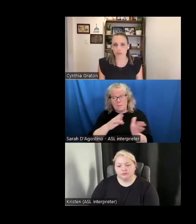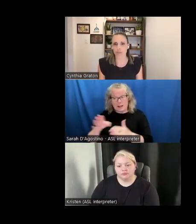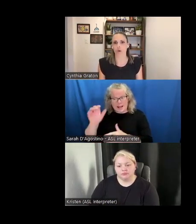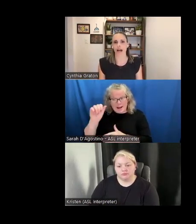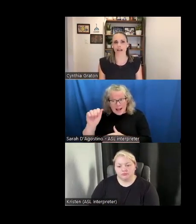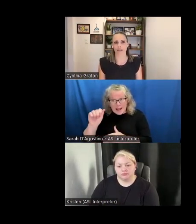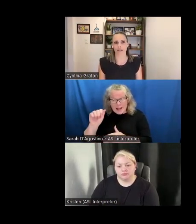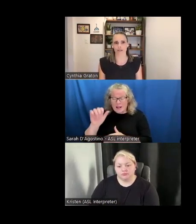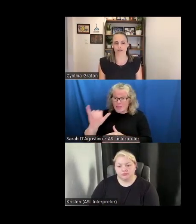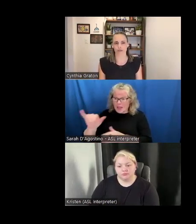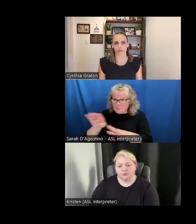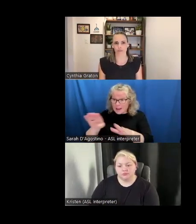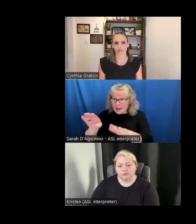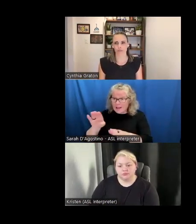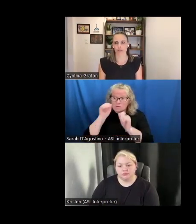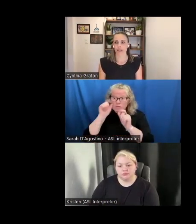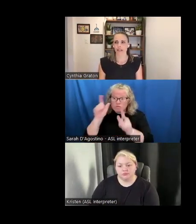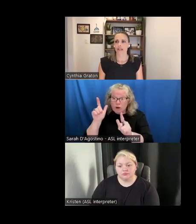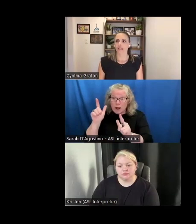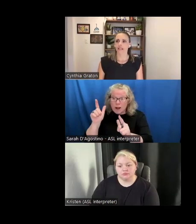We can be proactive.